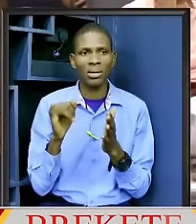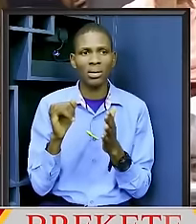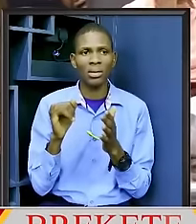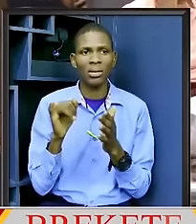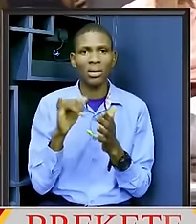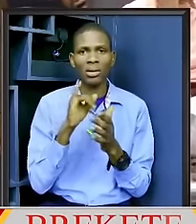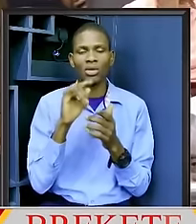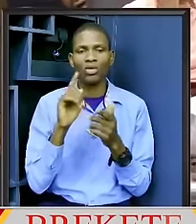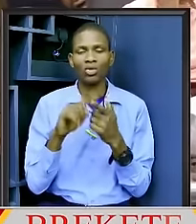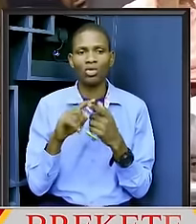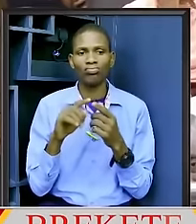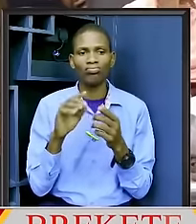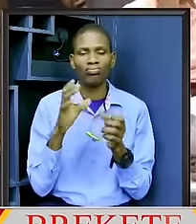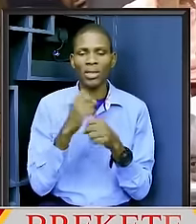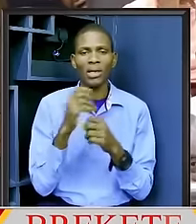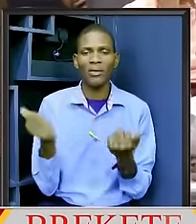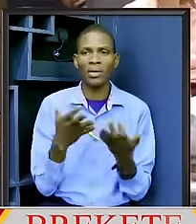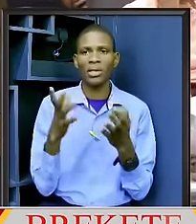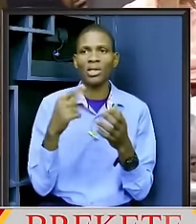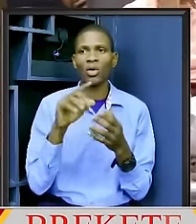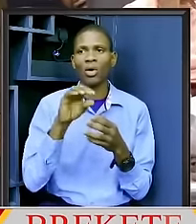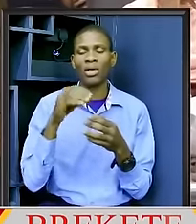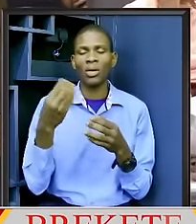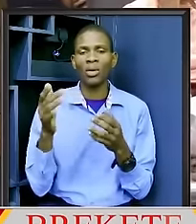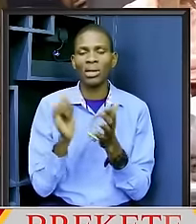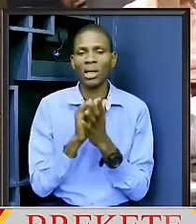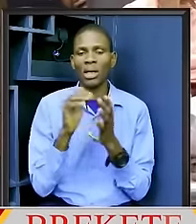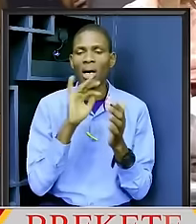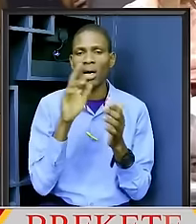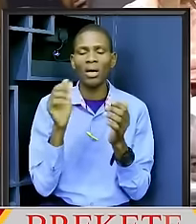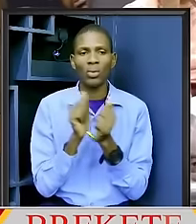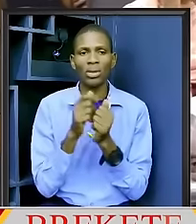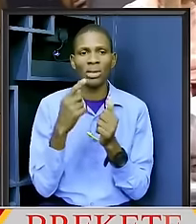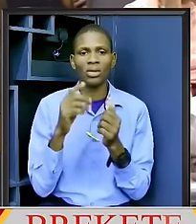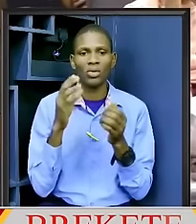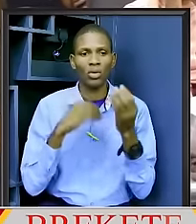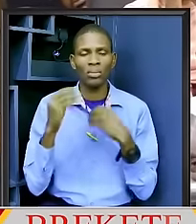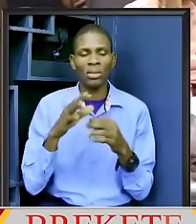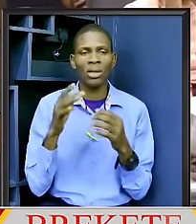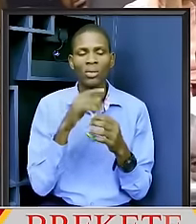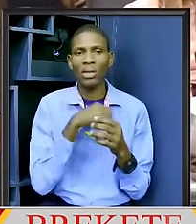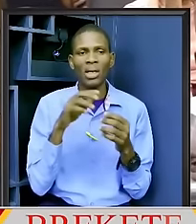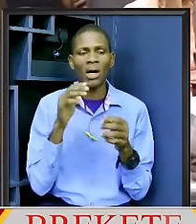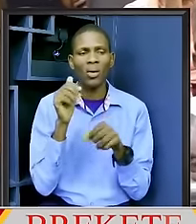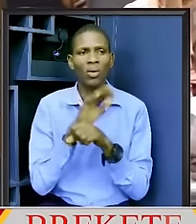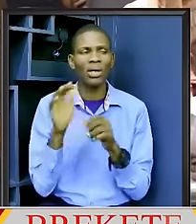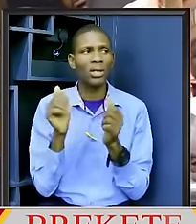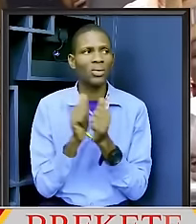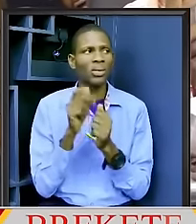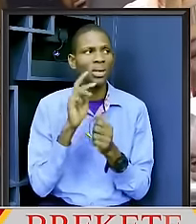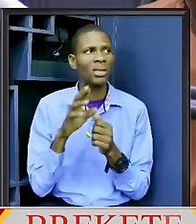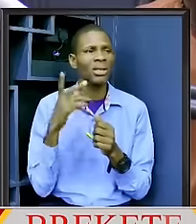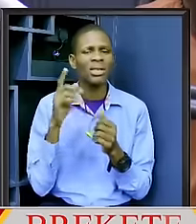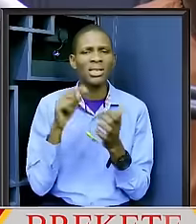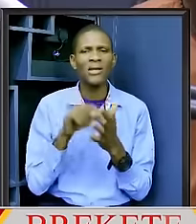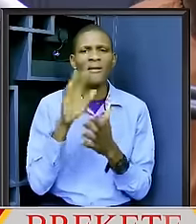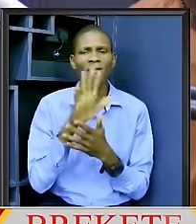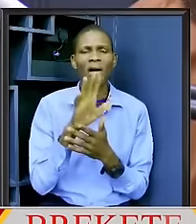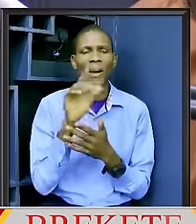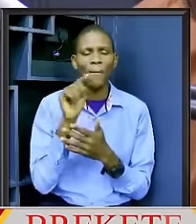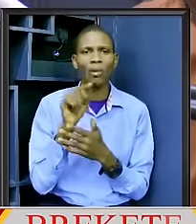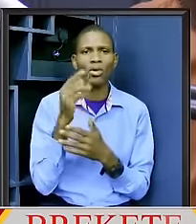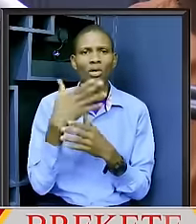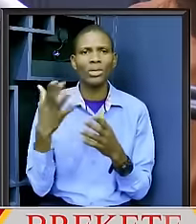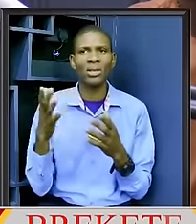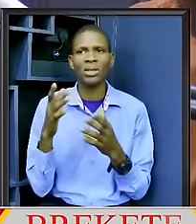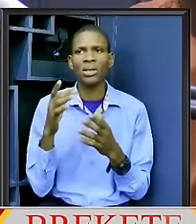us. The other amount that are with customers, we are working on that so to get those money. This 5 point something million naira.